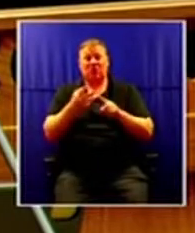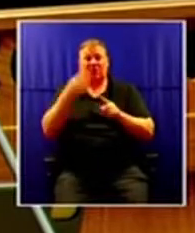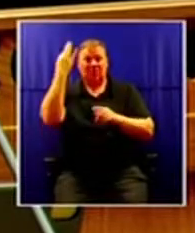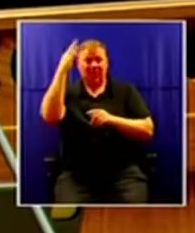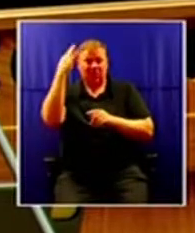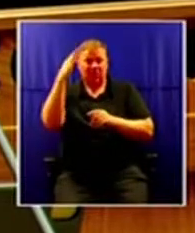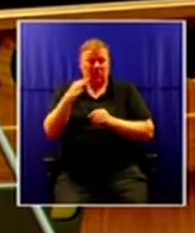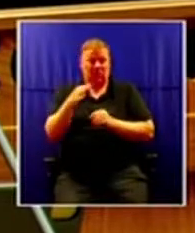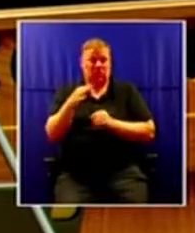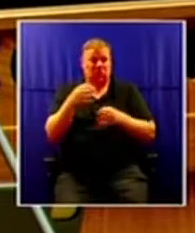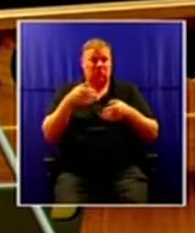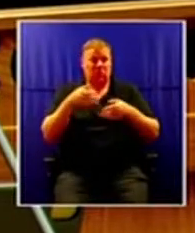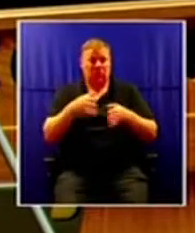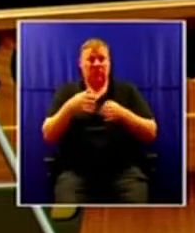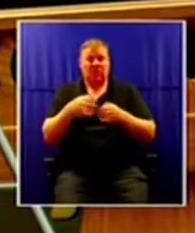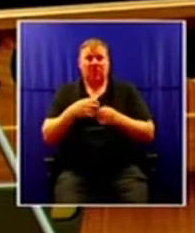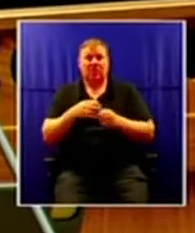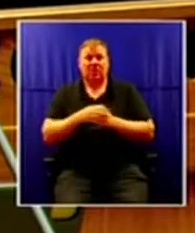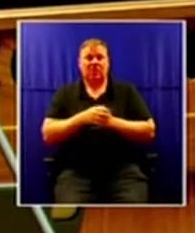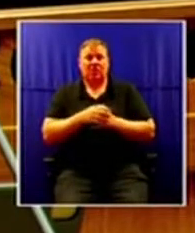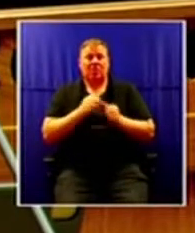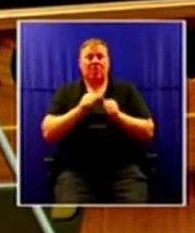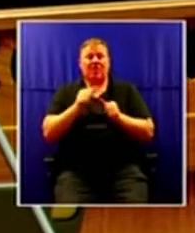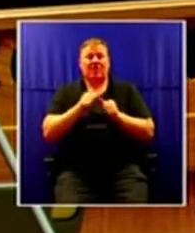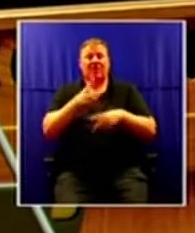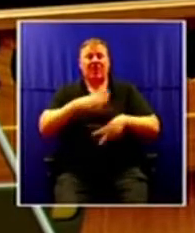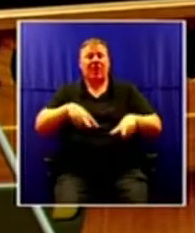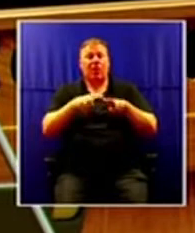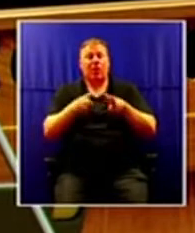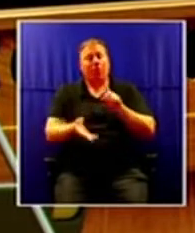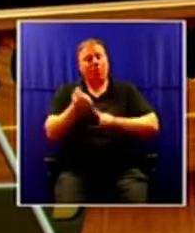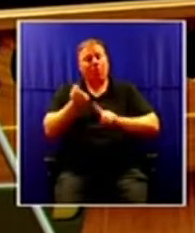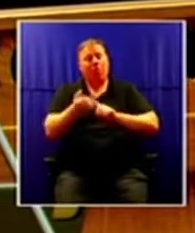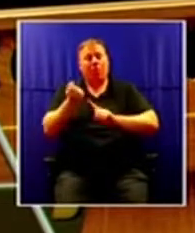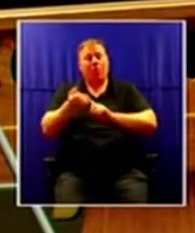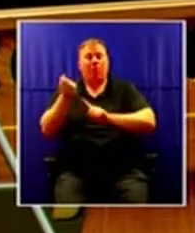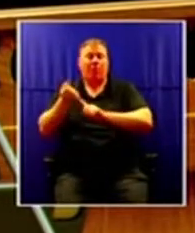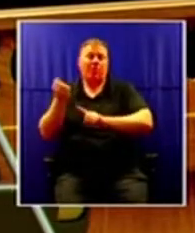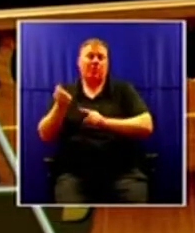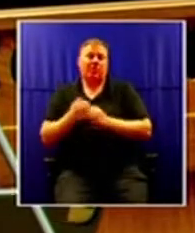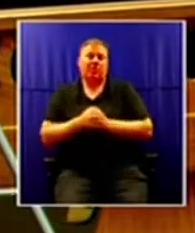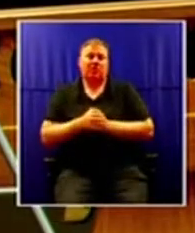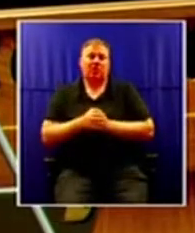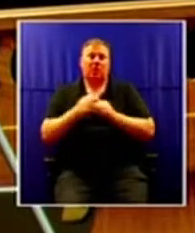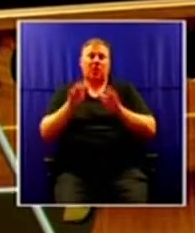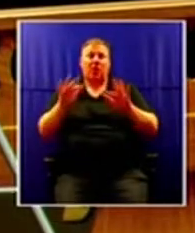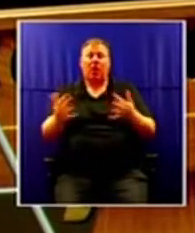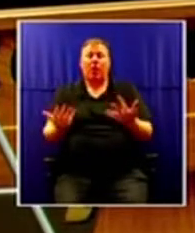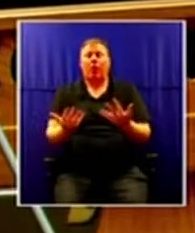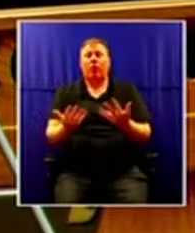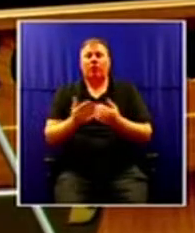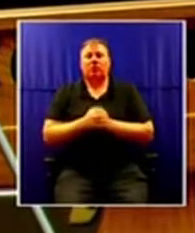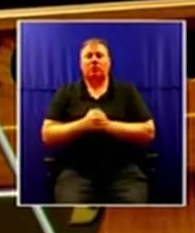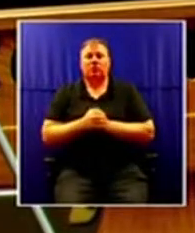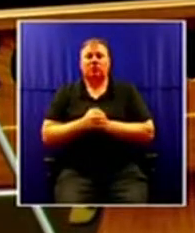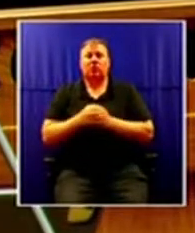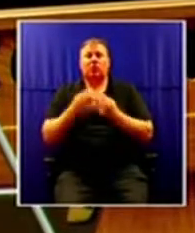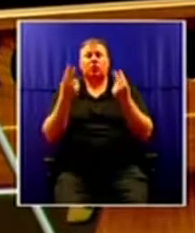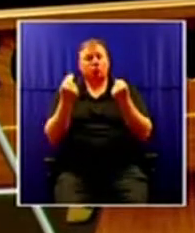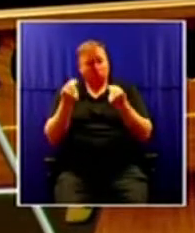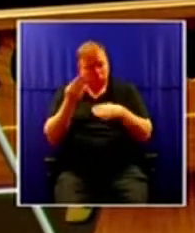to extract greater economic value in the form of new